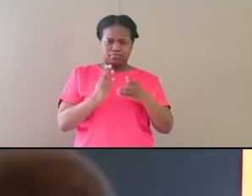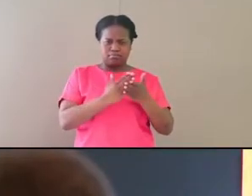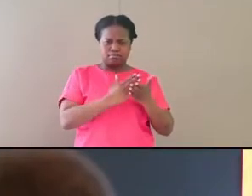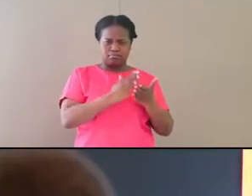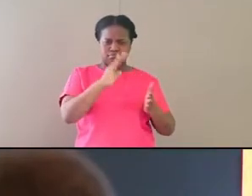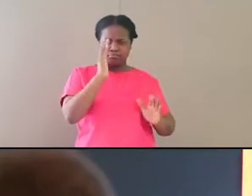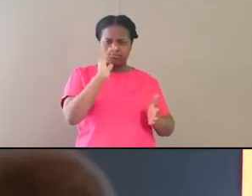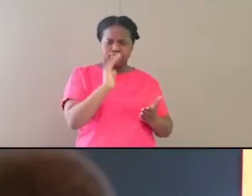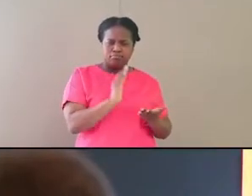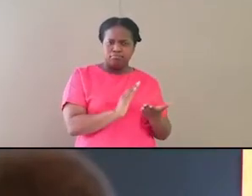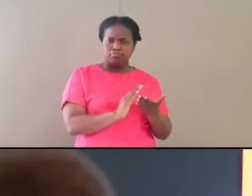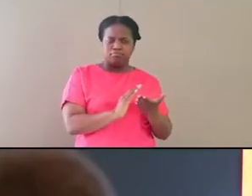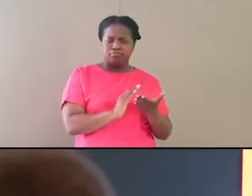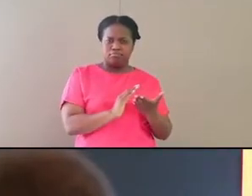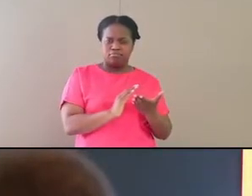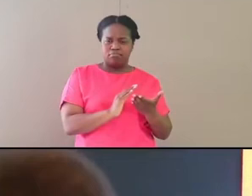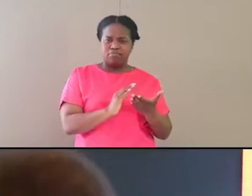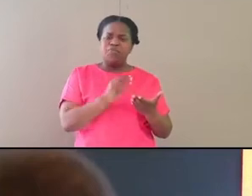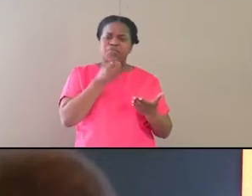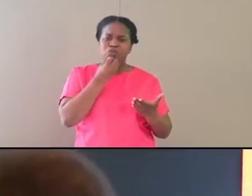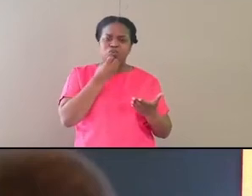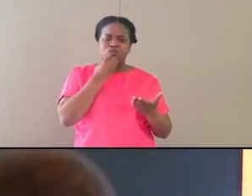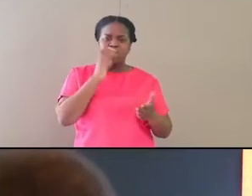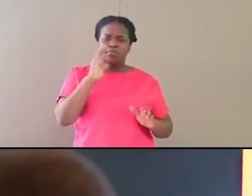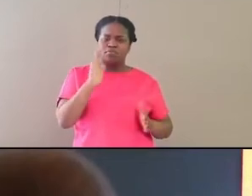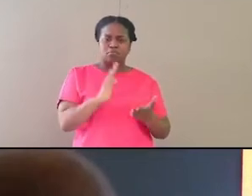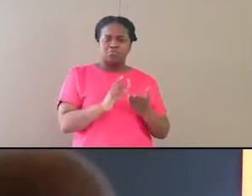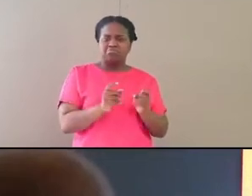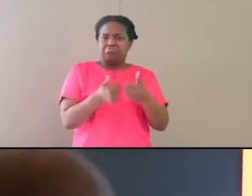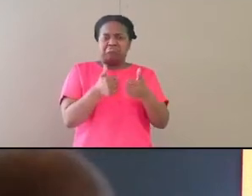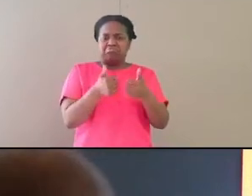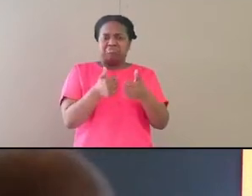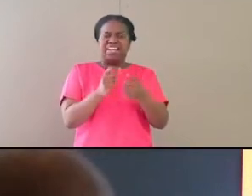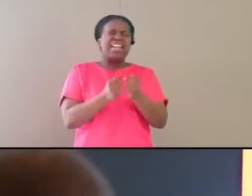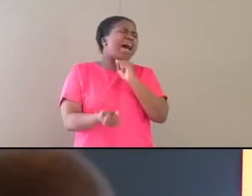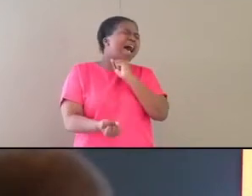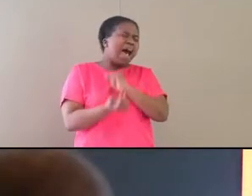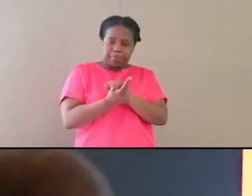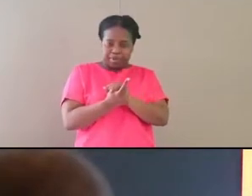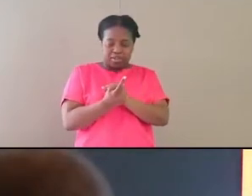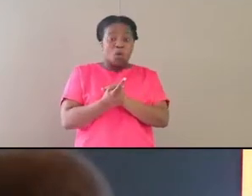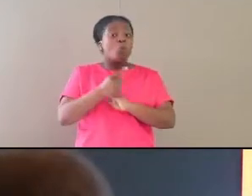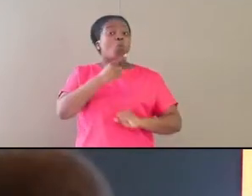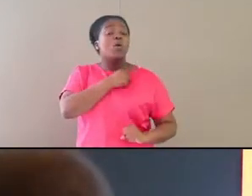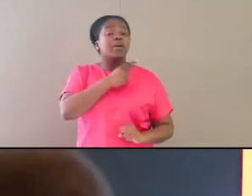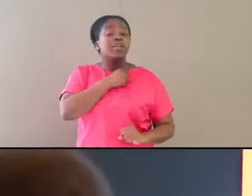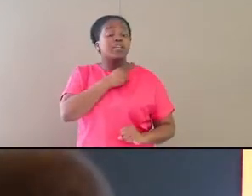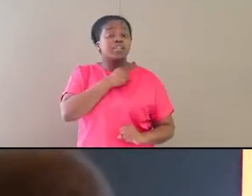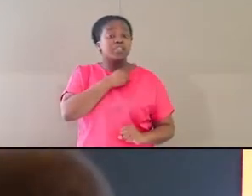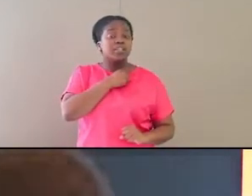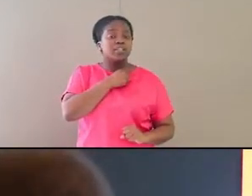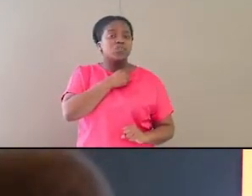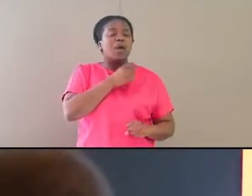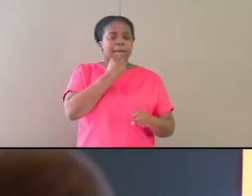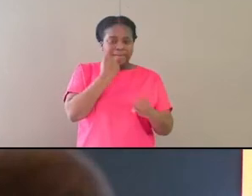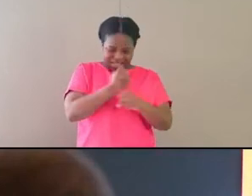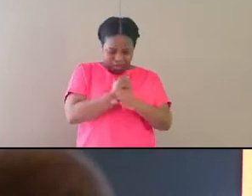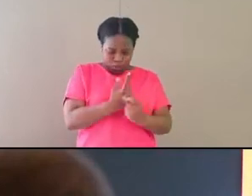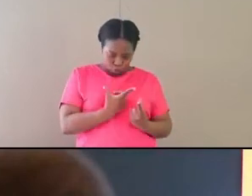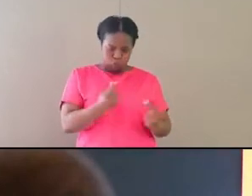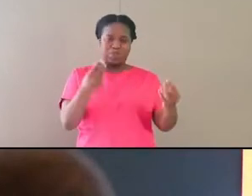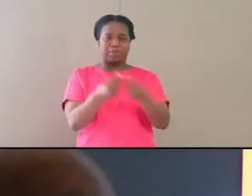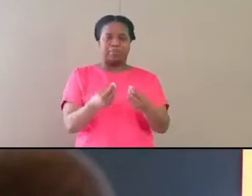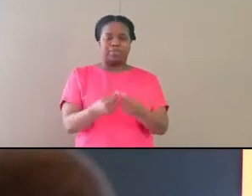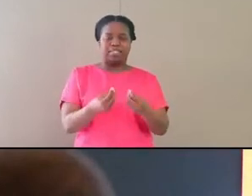researchers demonstrated, it didn't coincide. It happened as a result of the expansion of action. Something